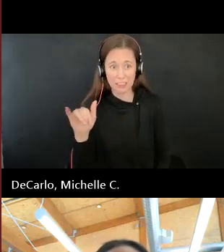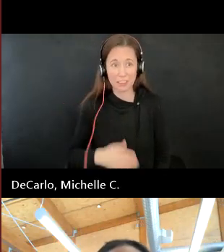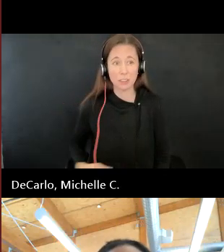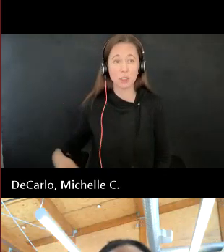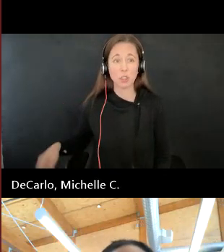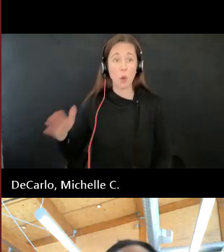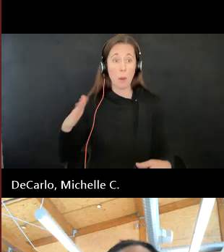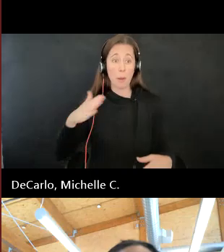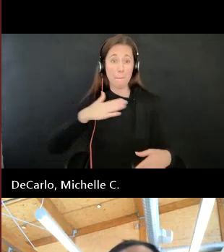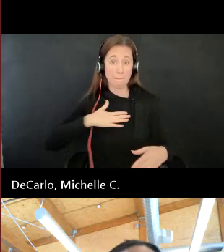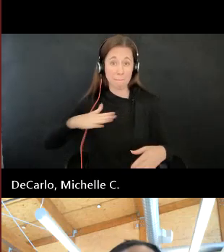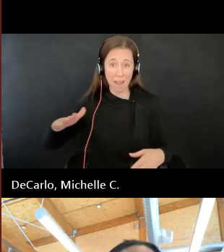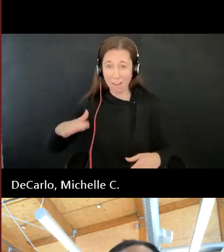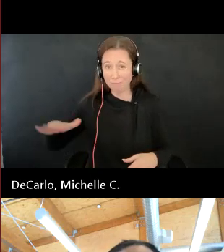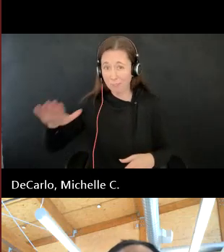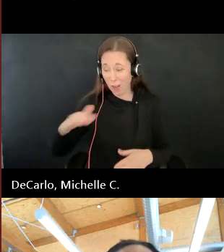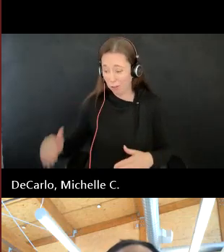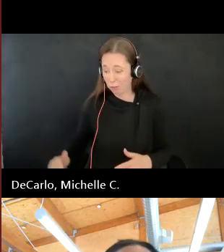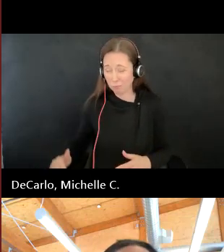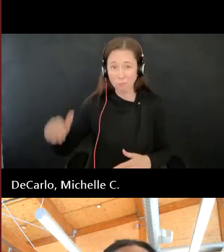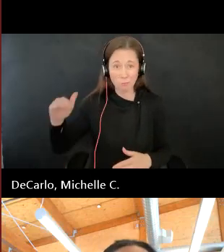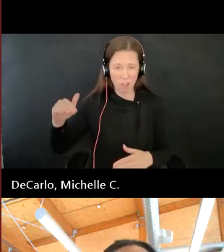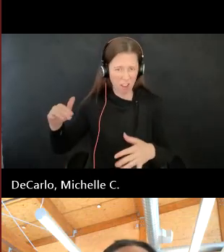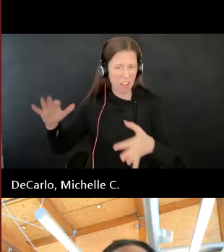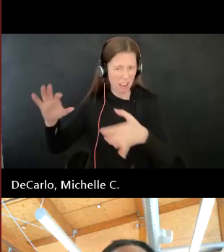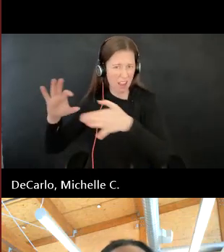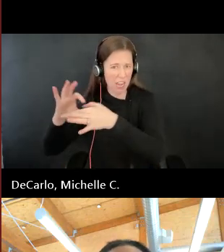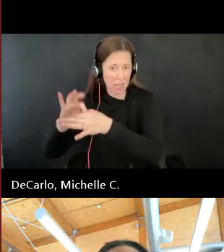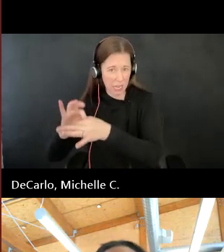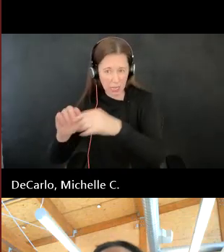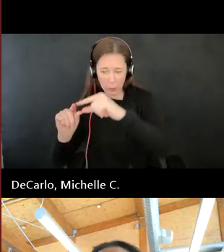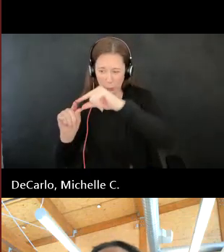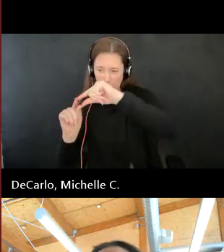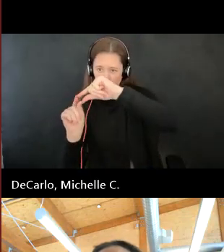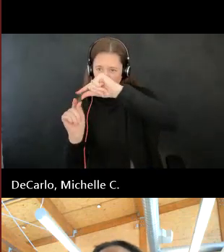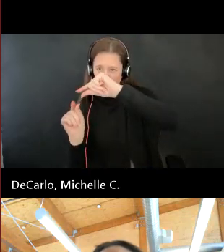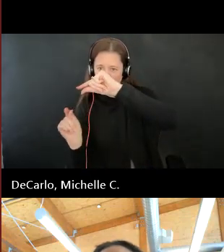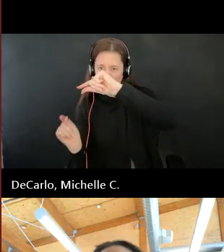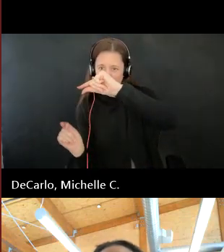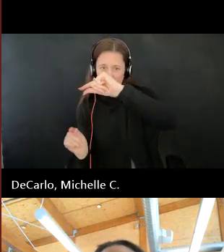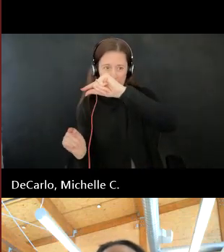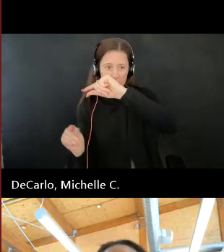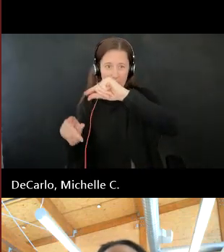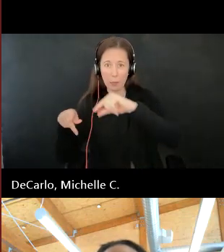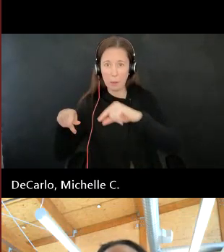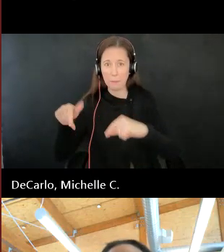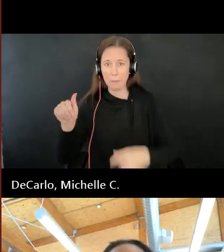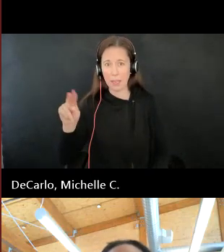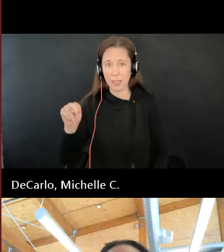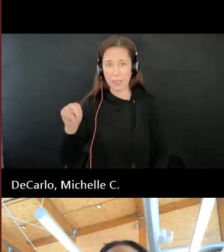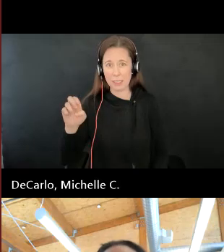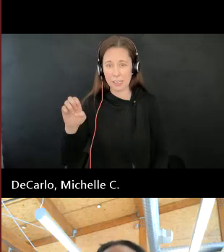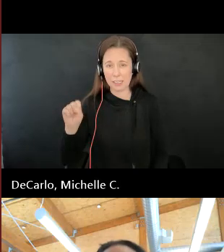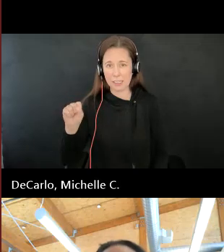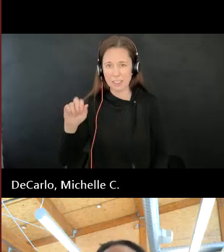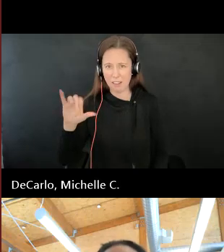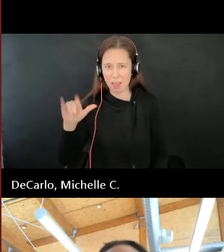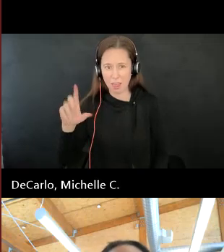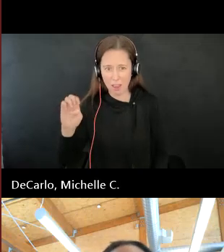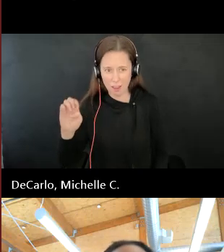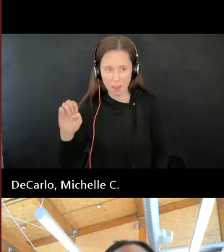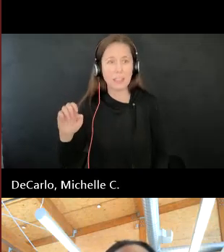Shore of Maryland. It is a 70-mile peninsula. It is narrow and is bordered by the Atlantic Ocean on the